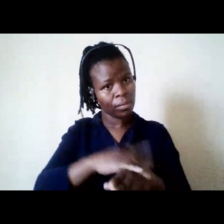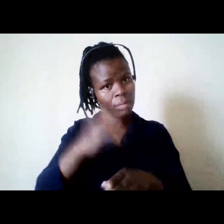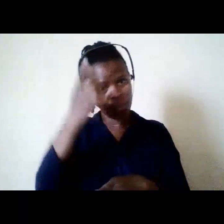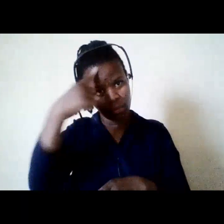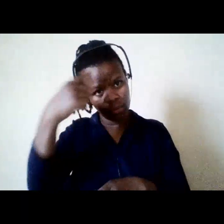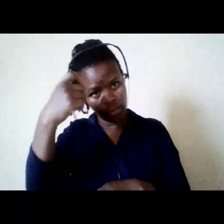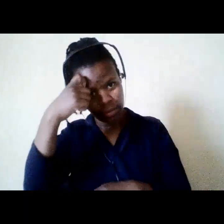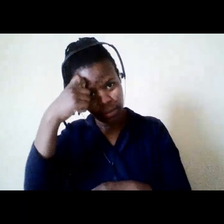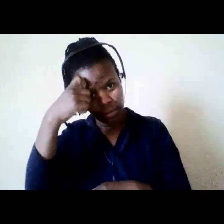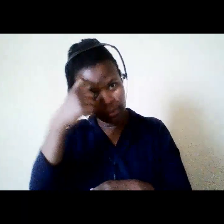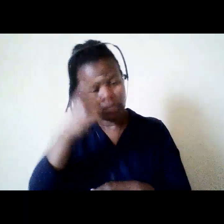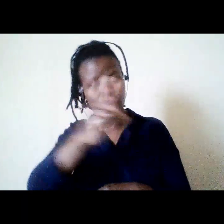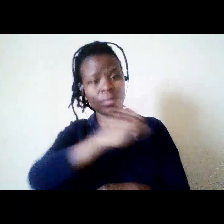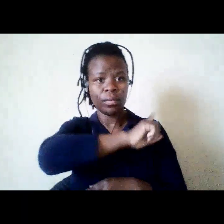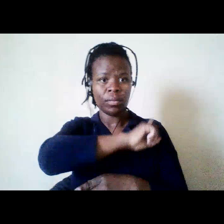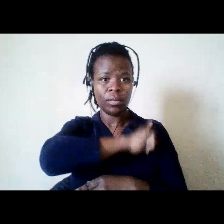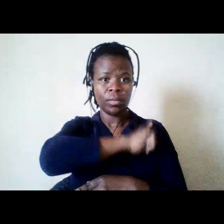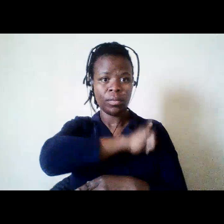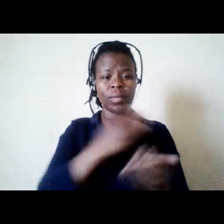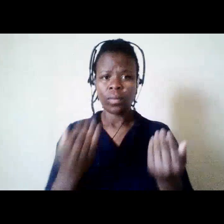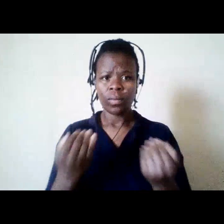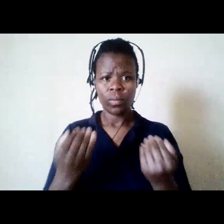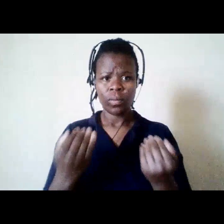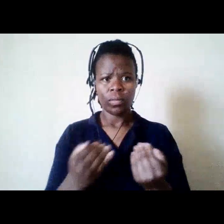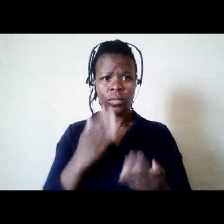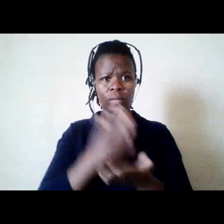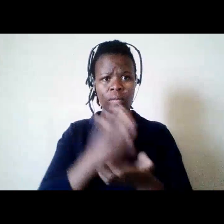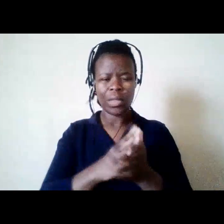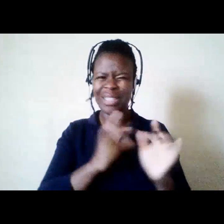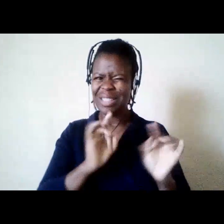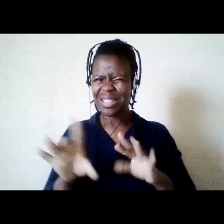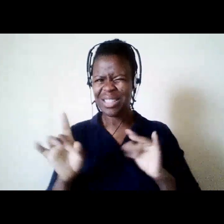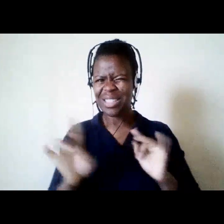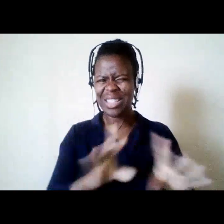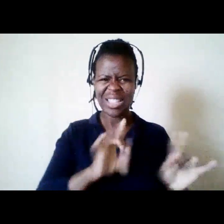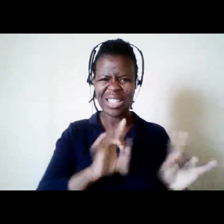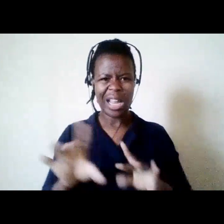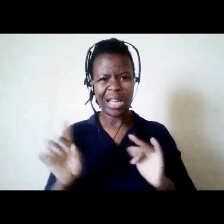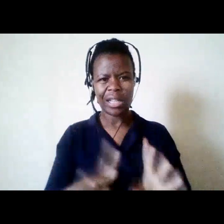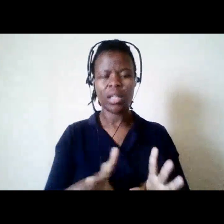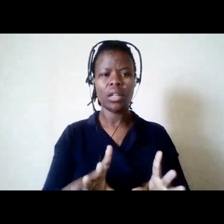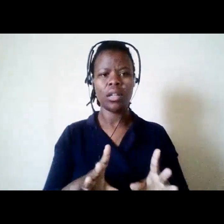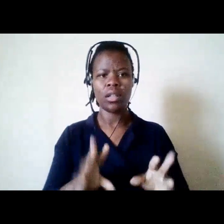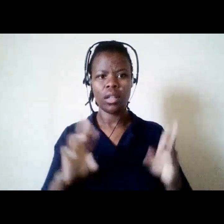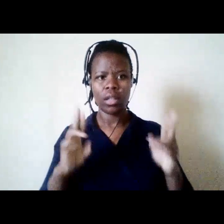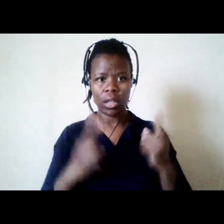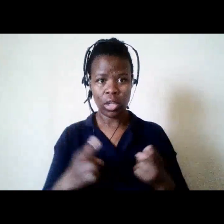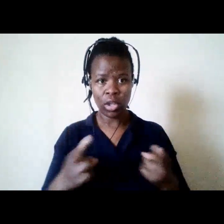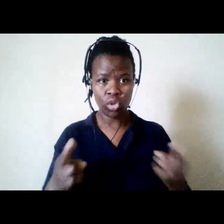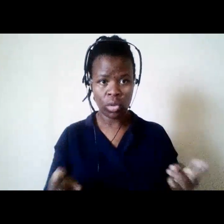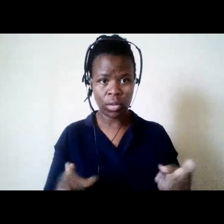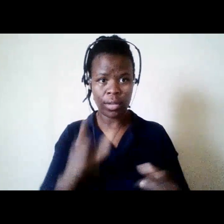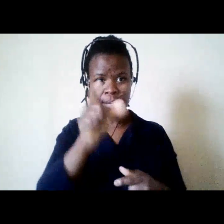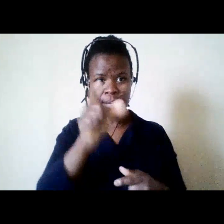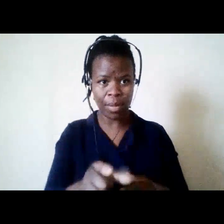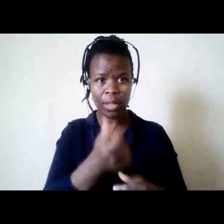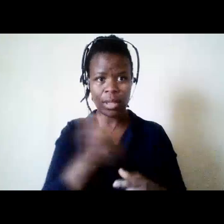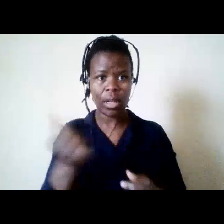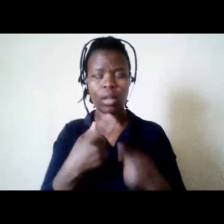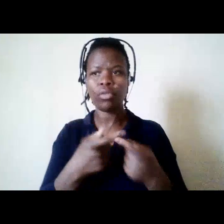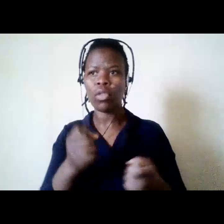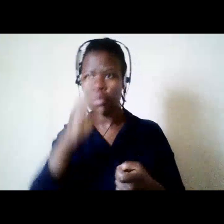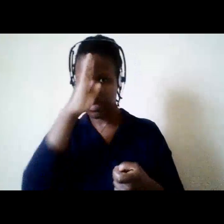due to the fact that now they are struggling with resources, and somebody comes from church and